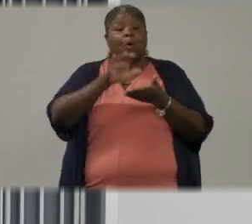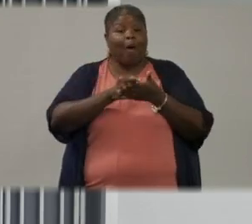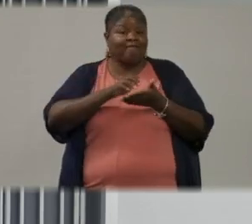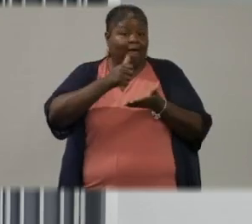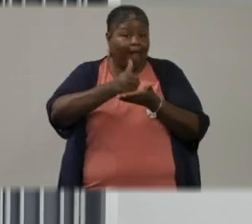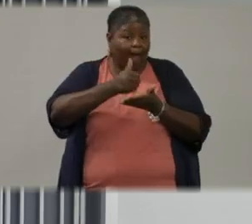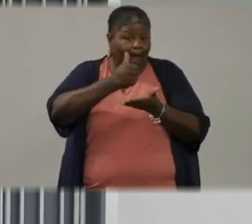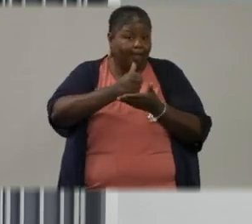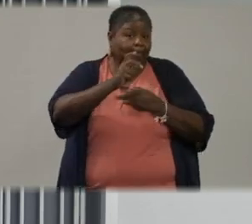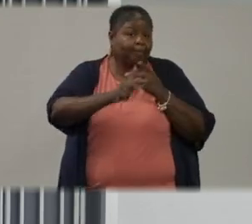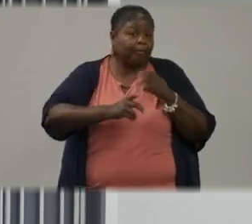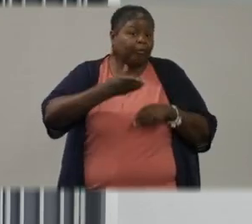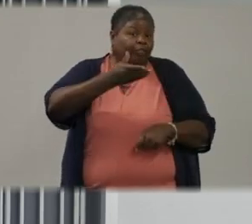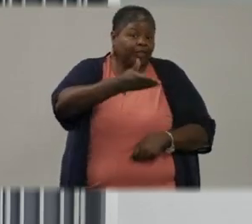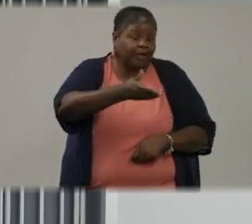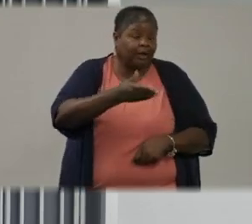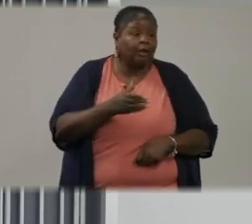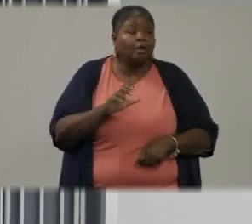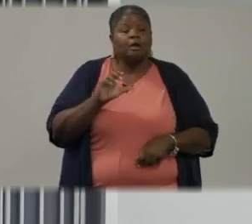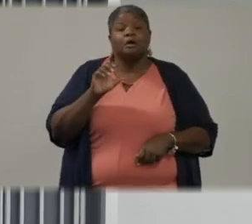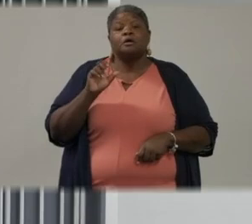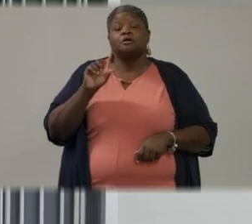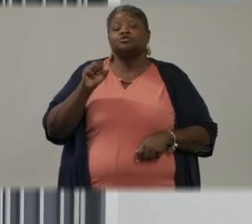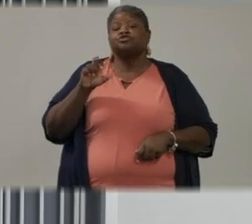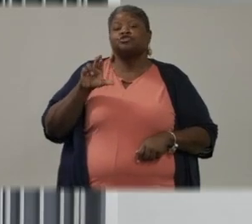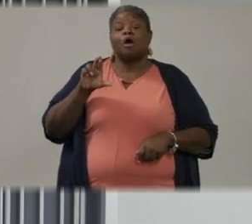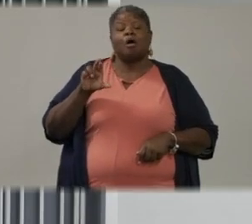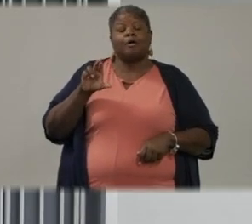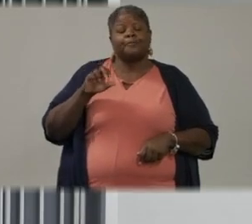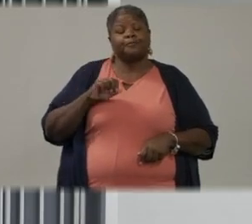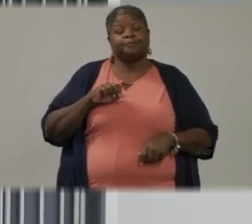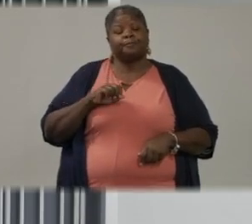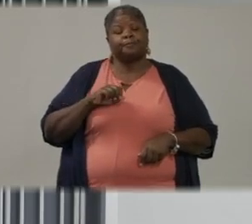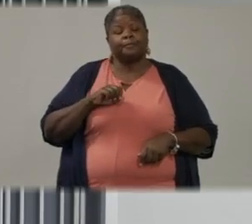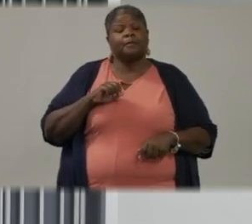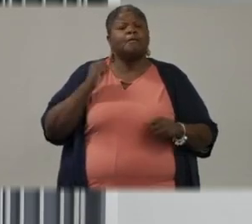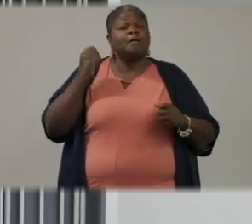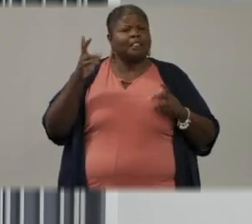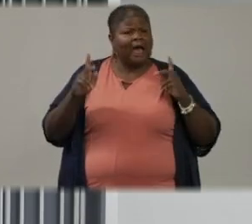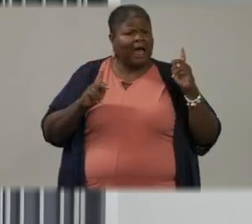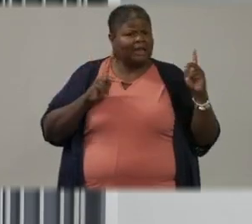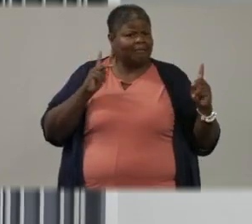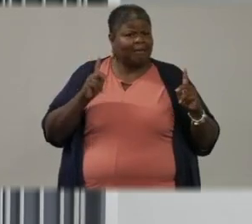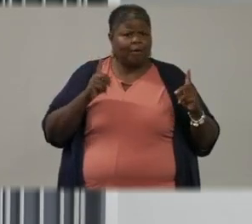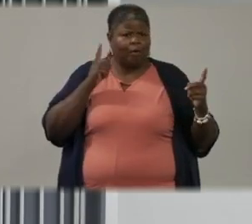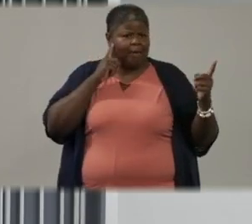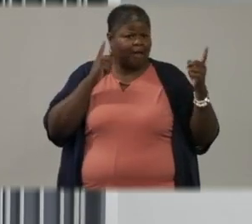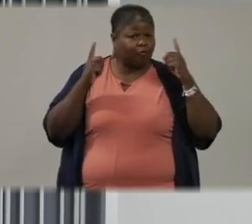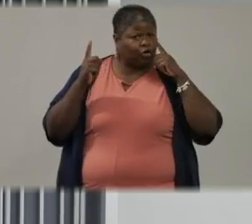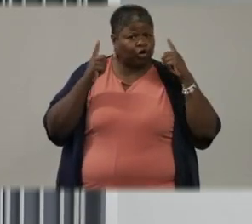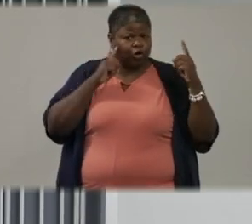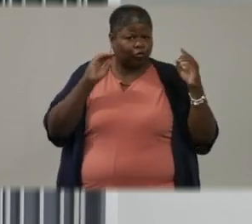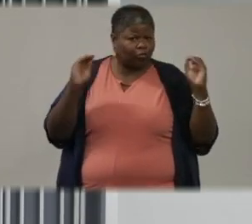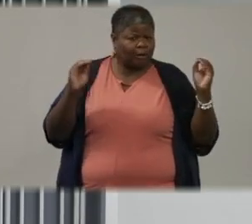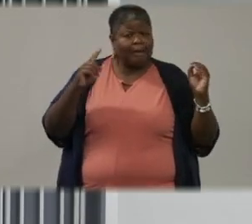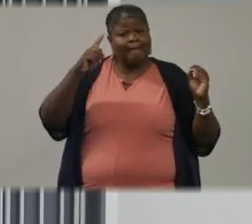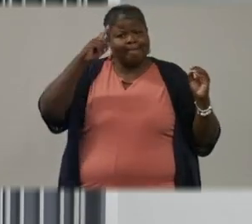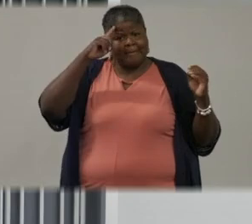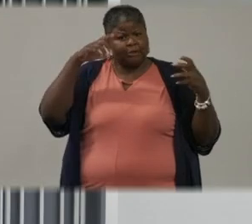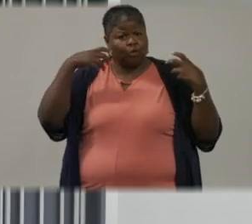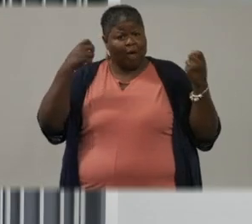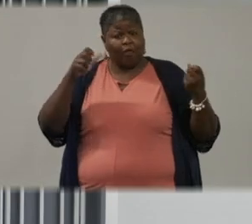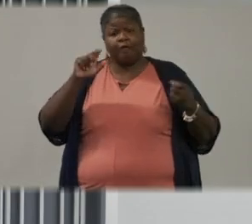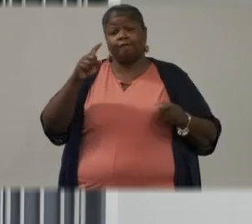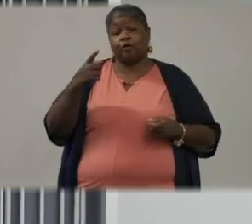some people there. But Shar, when it comes to a term that a lot of people may not have heard, but mental health first